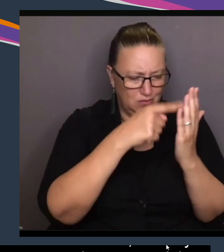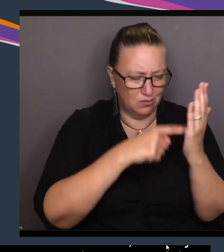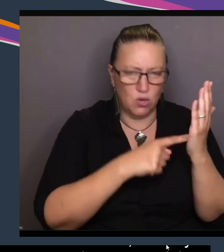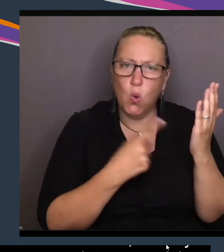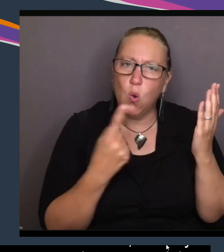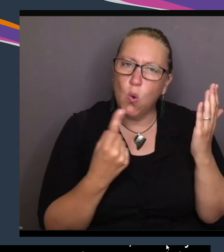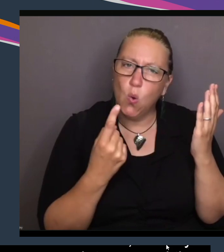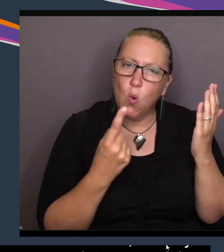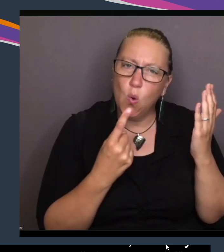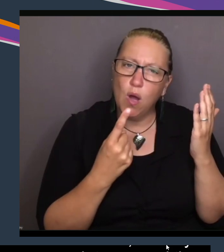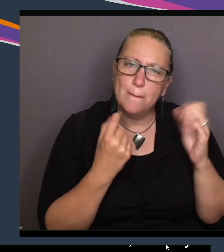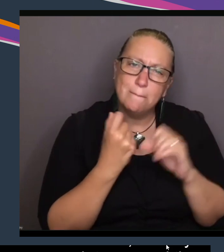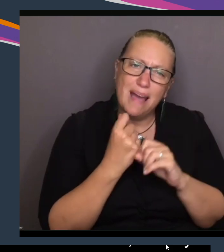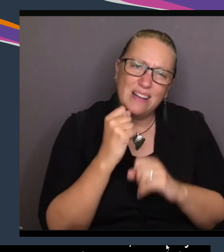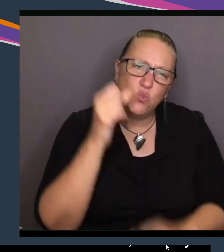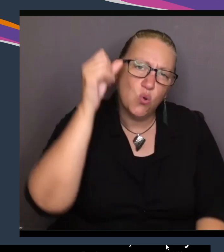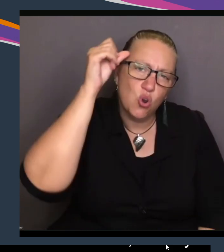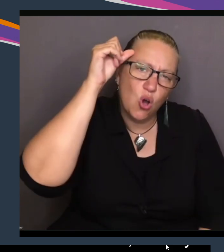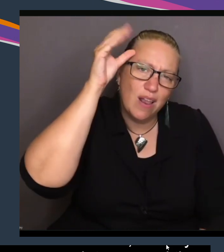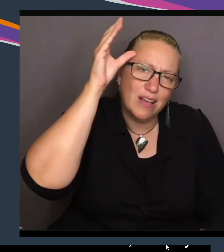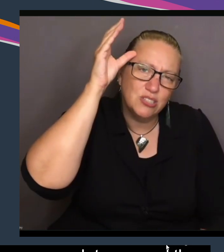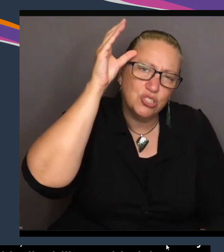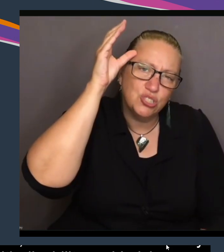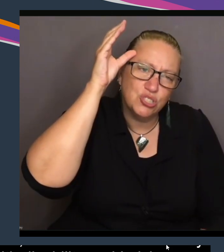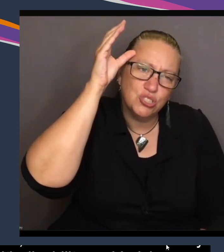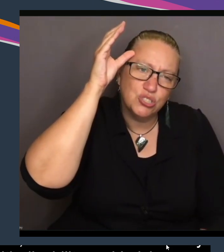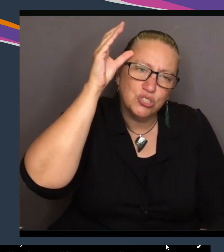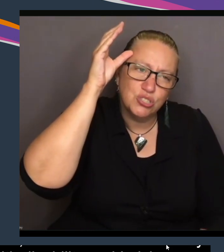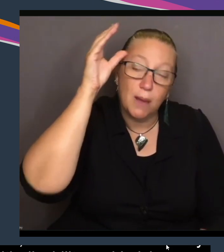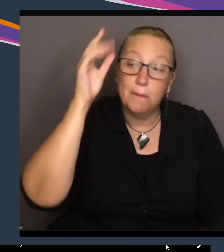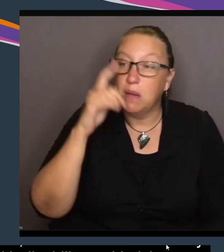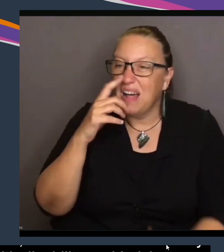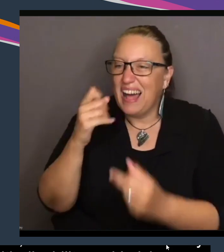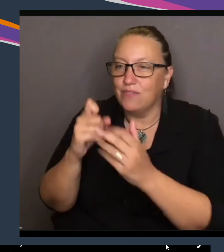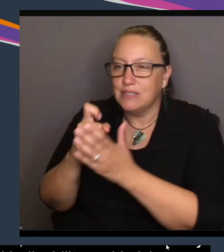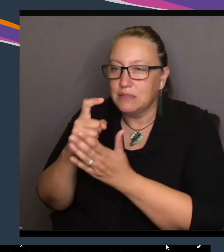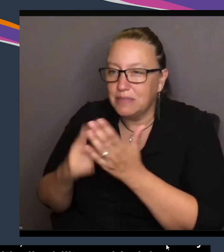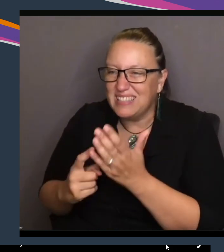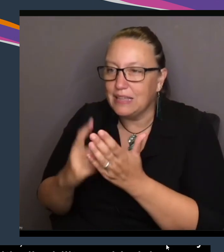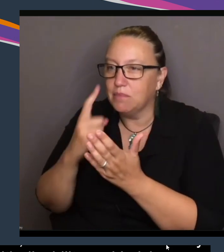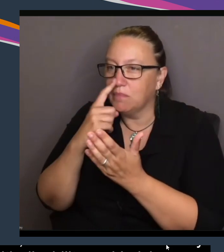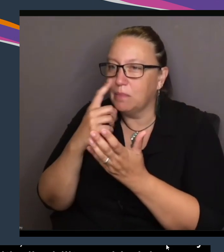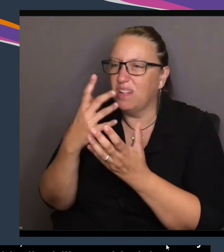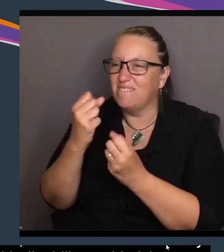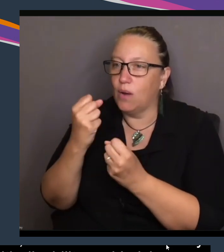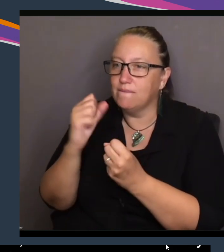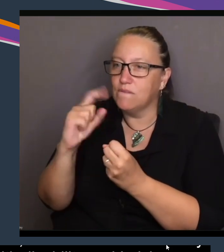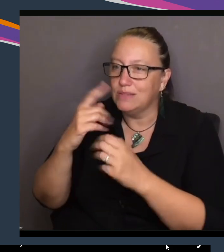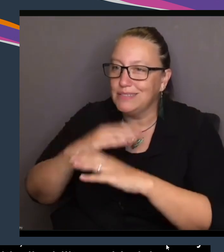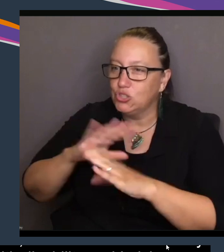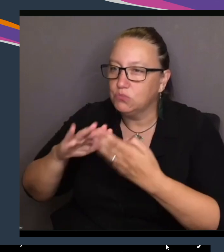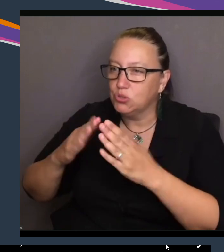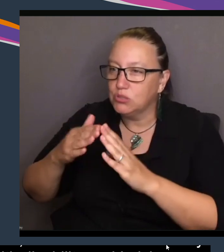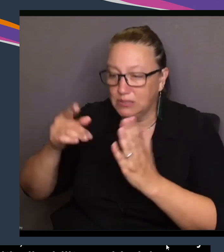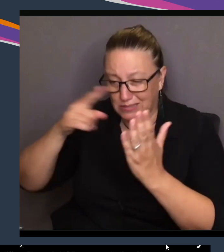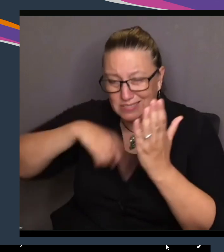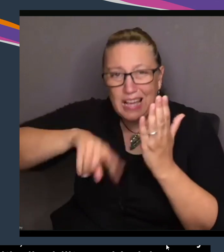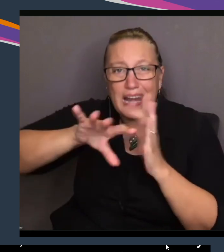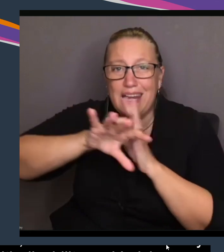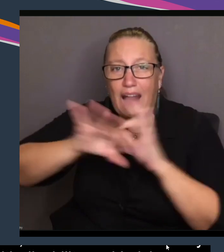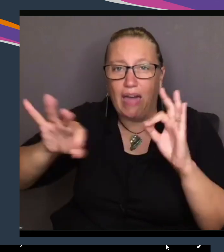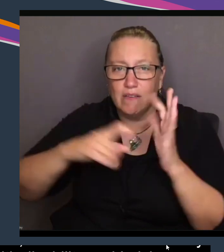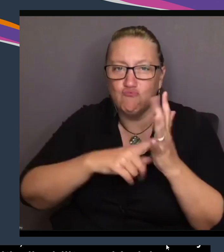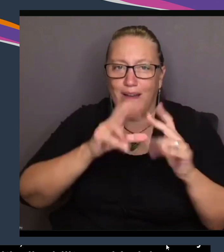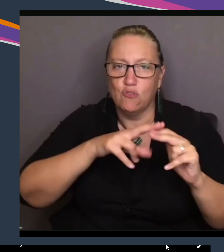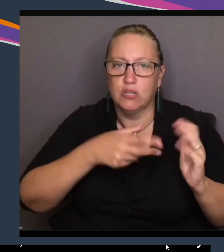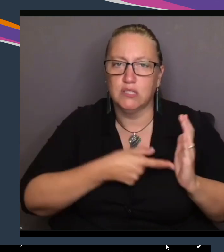and formed your knowledge? And I just don't see the people with disability in that list. Again, it's like we've invited